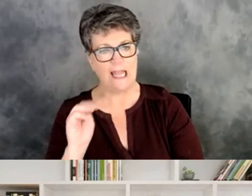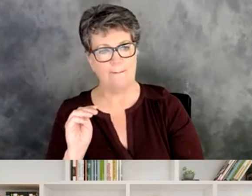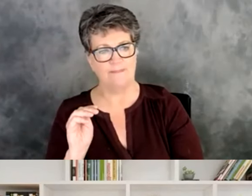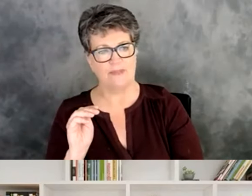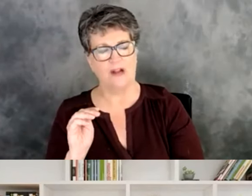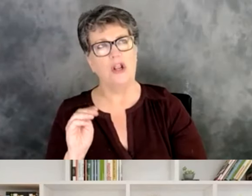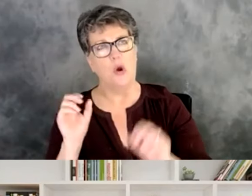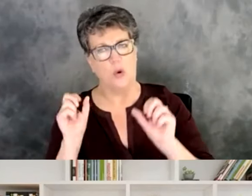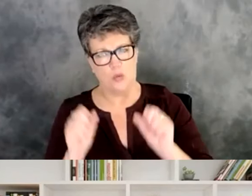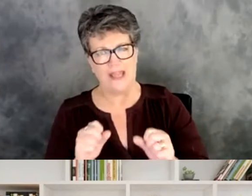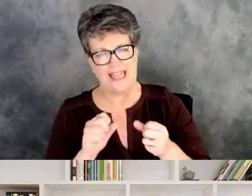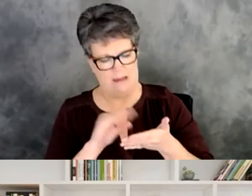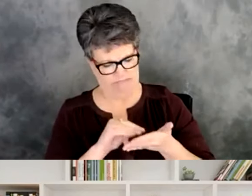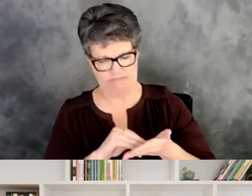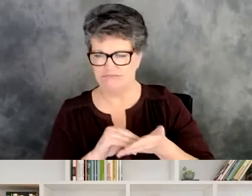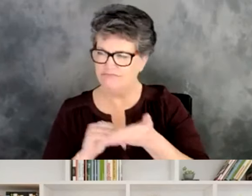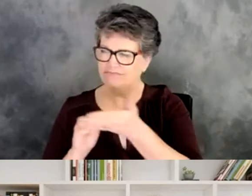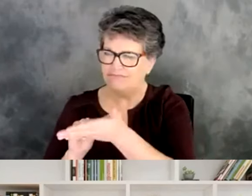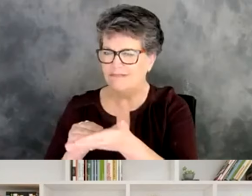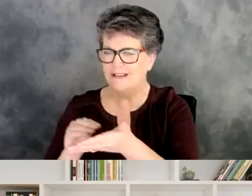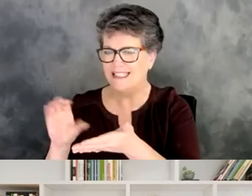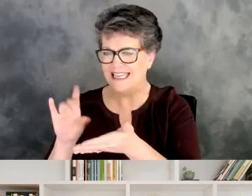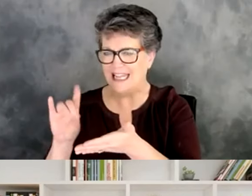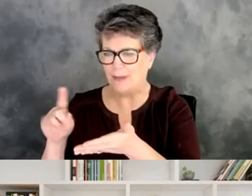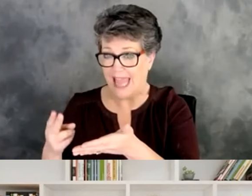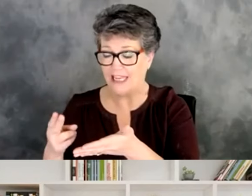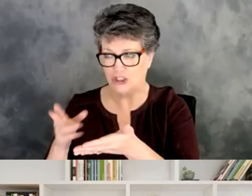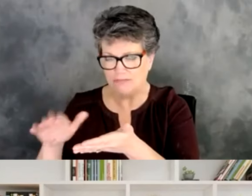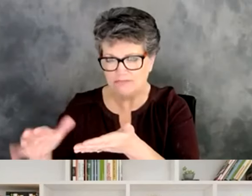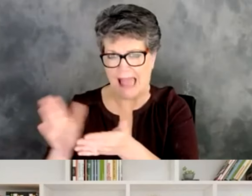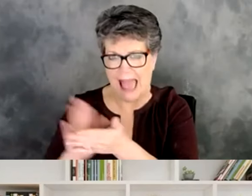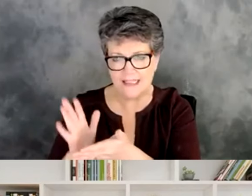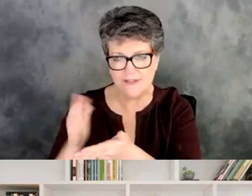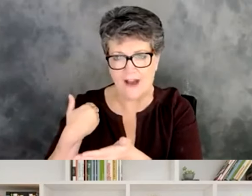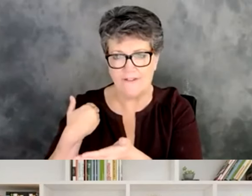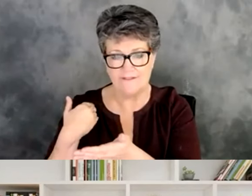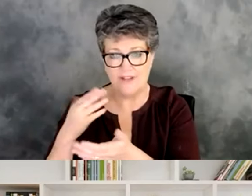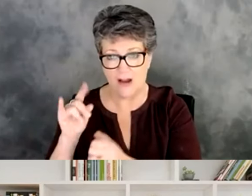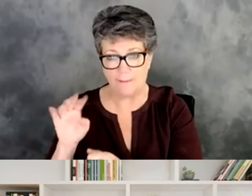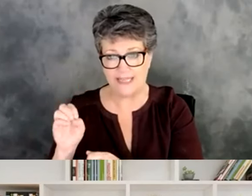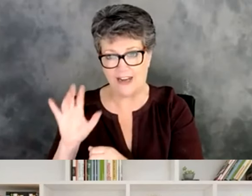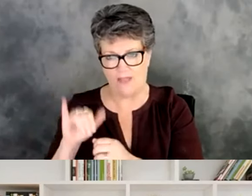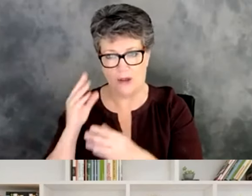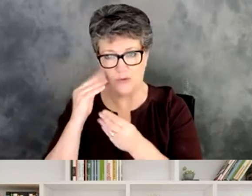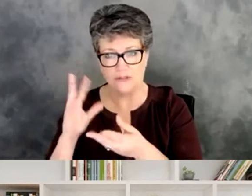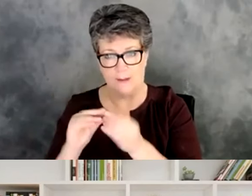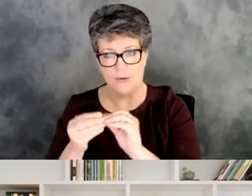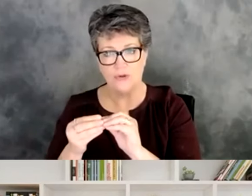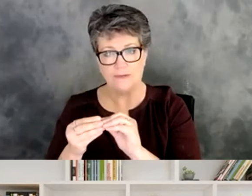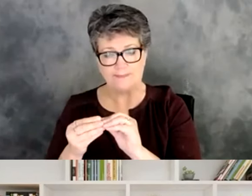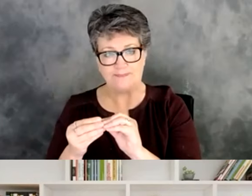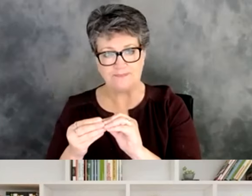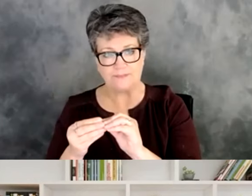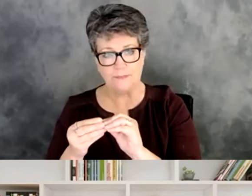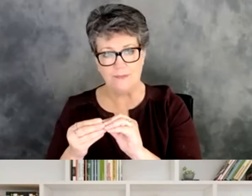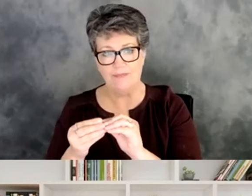We can take that back and see if we can ask CDPH, especially given the push since that time, if there's a update on that.